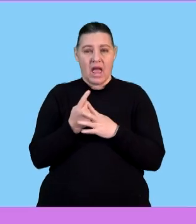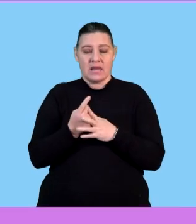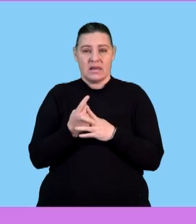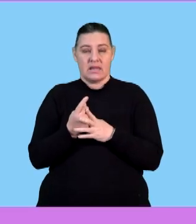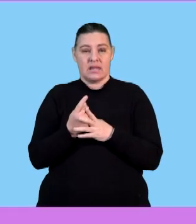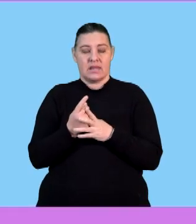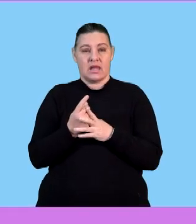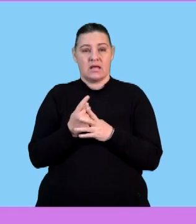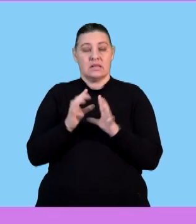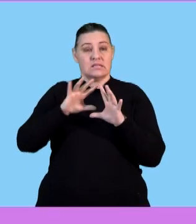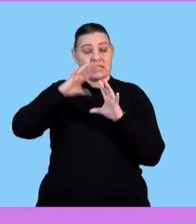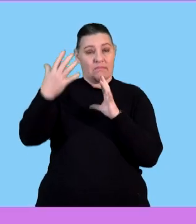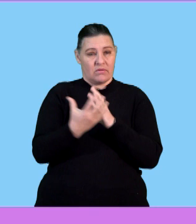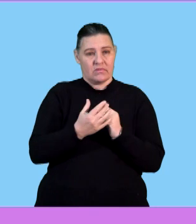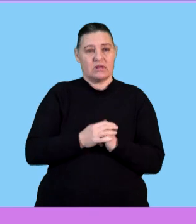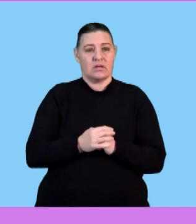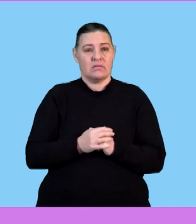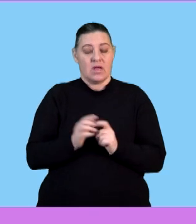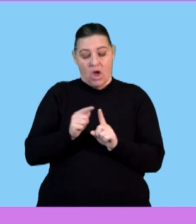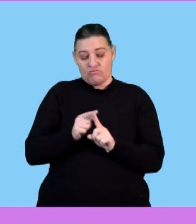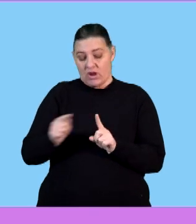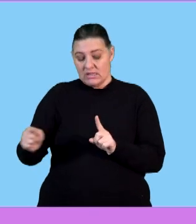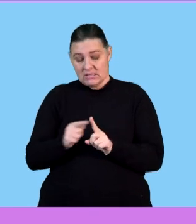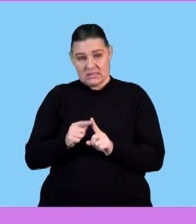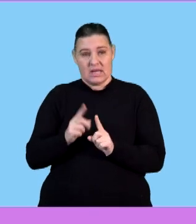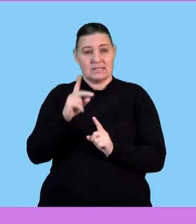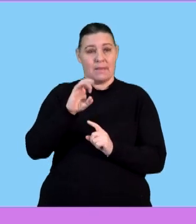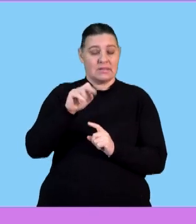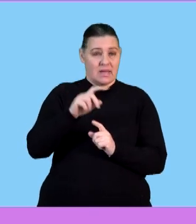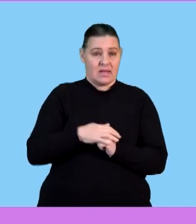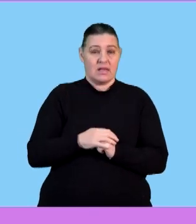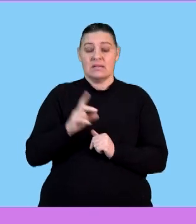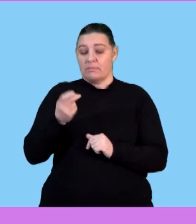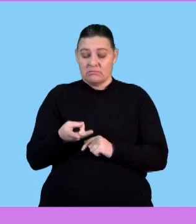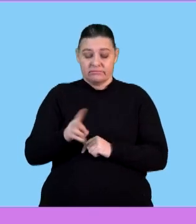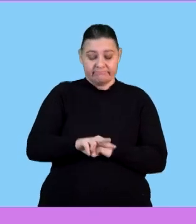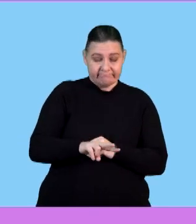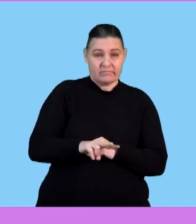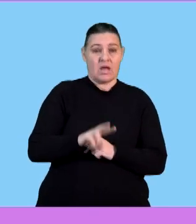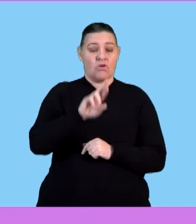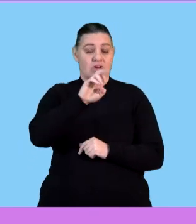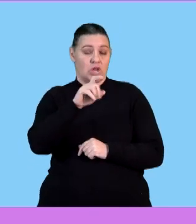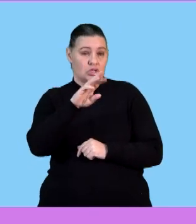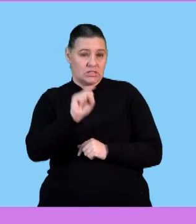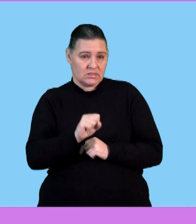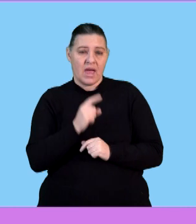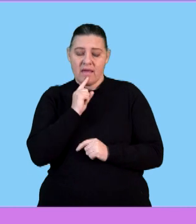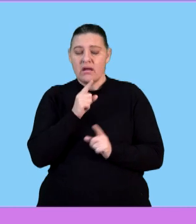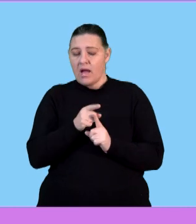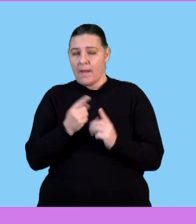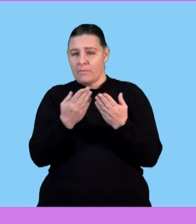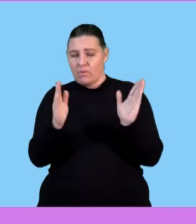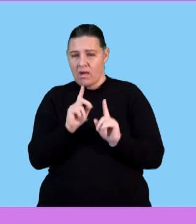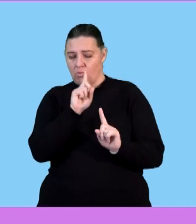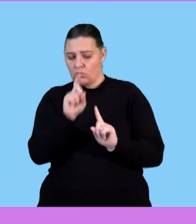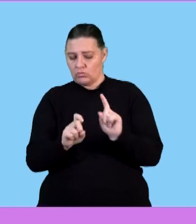circumference, convert radius to diameter, convert diameter to radius, and answer questions on perimeter. Let's